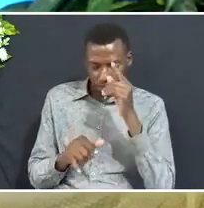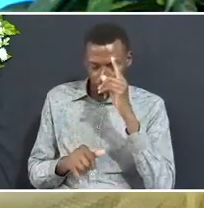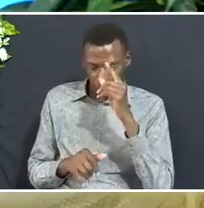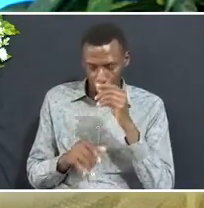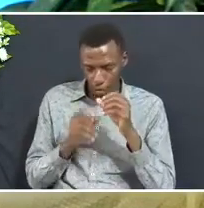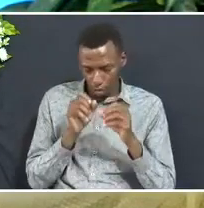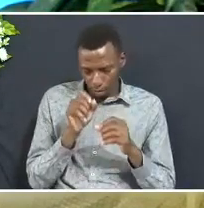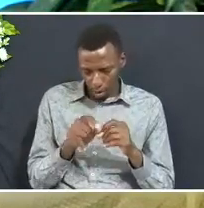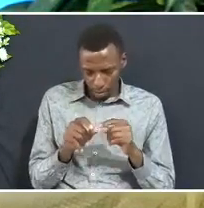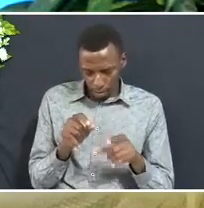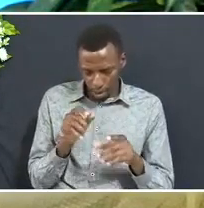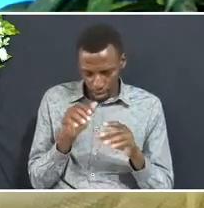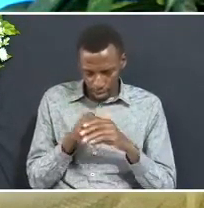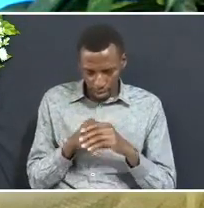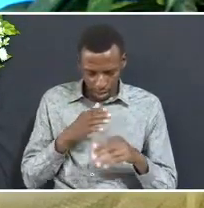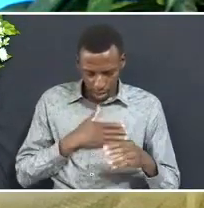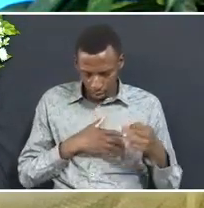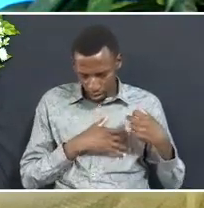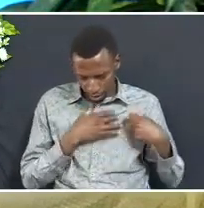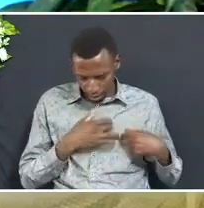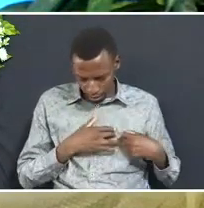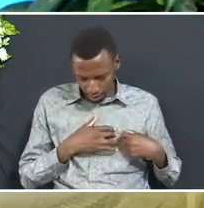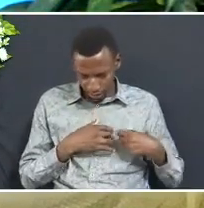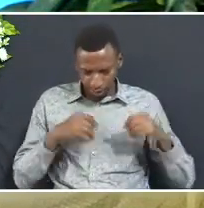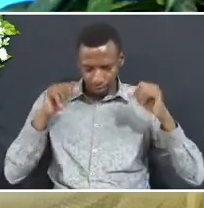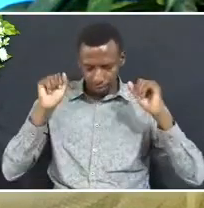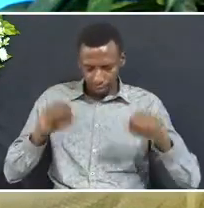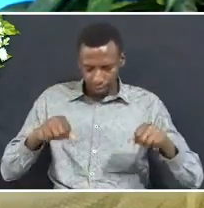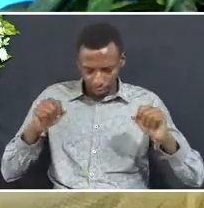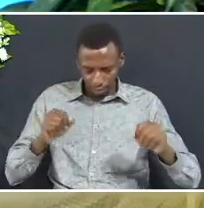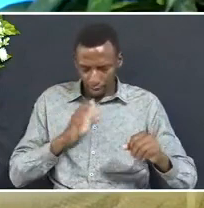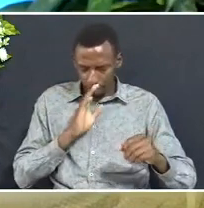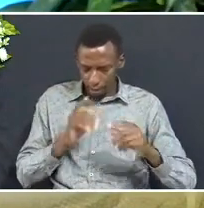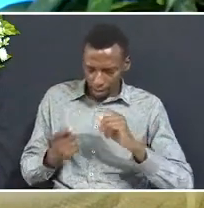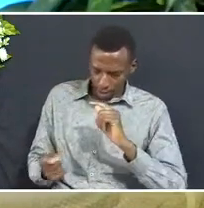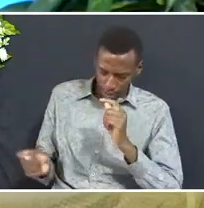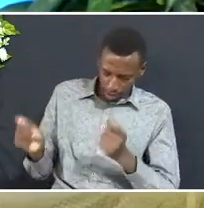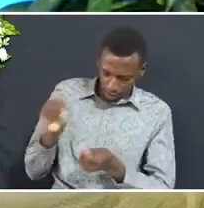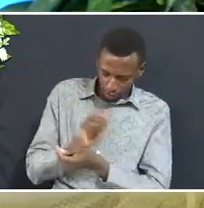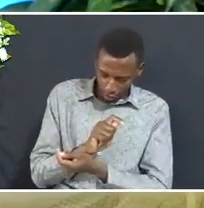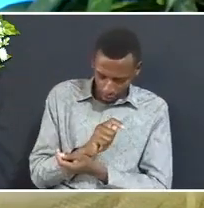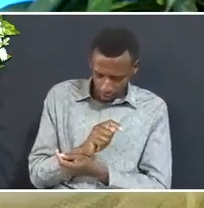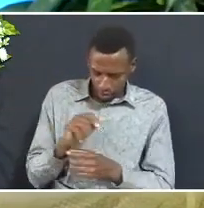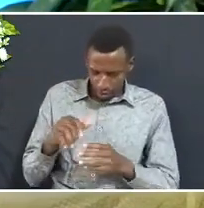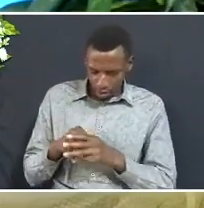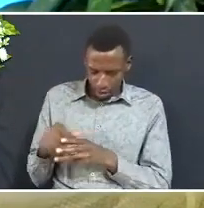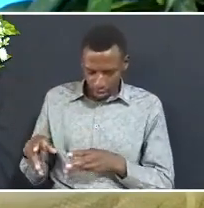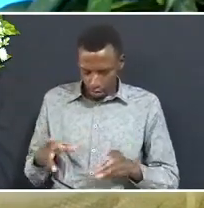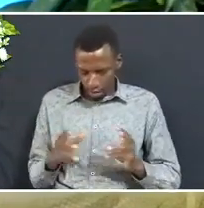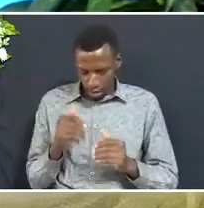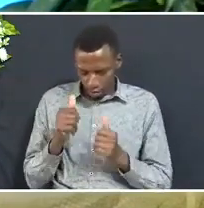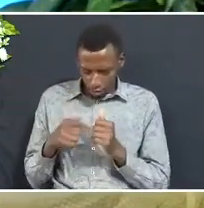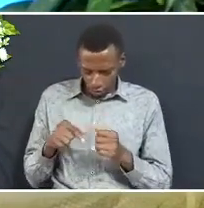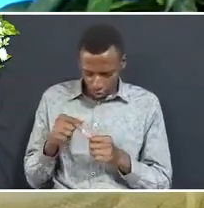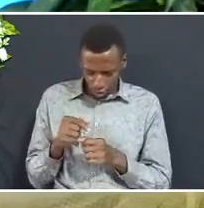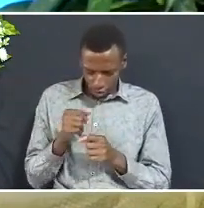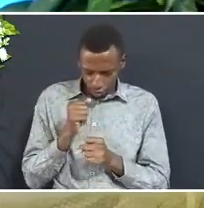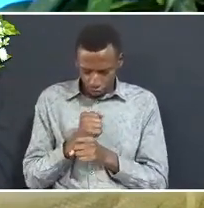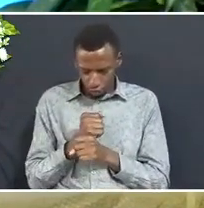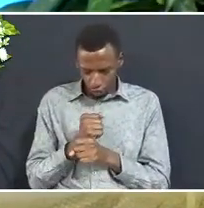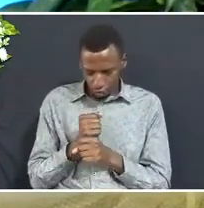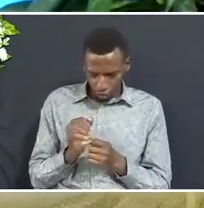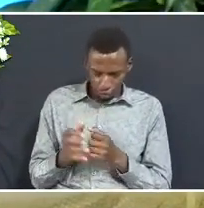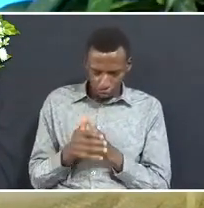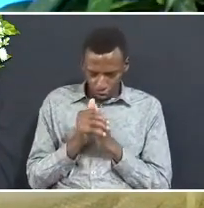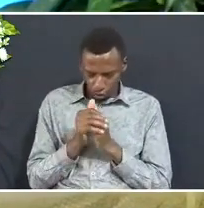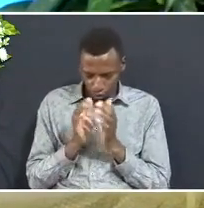our hearts, that we may be transformed in the way we do worship with you, that we